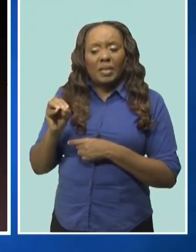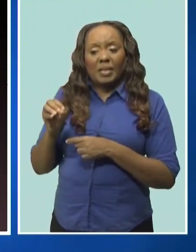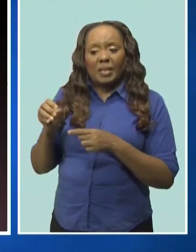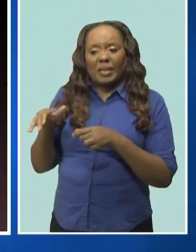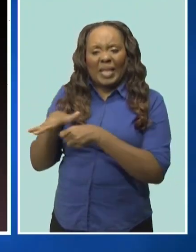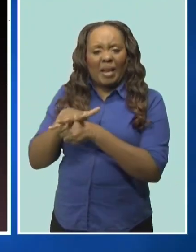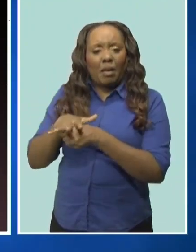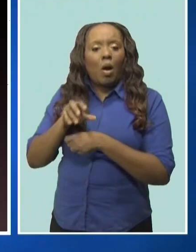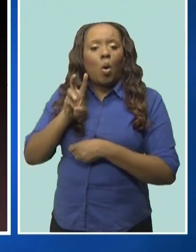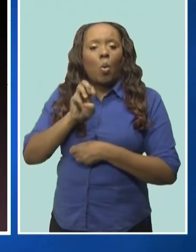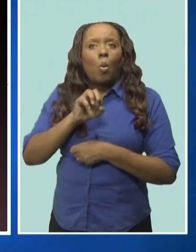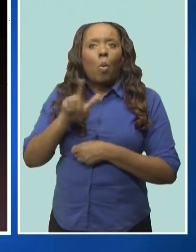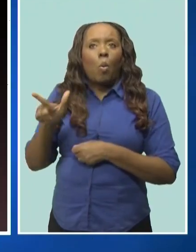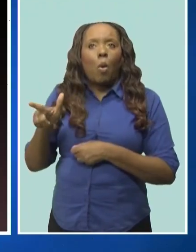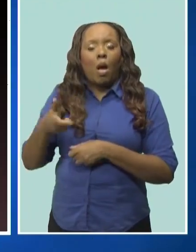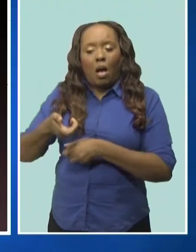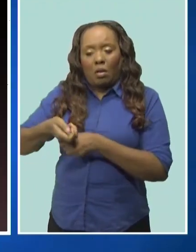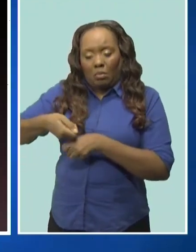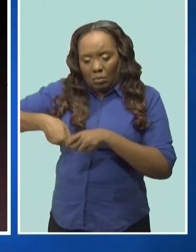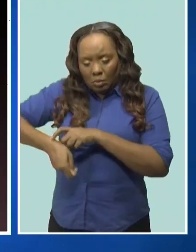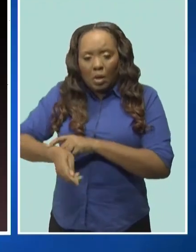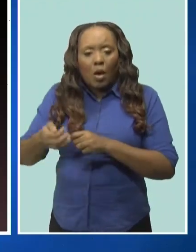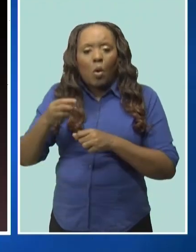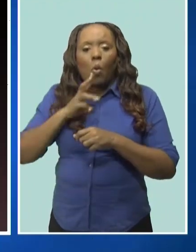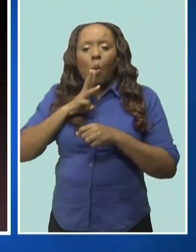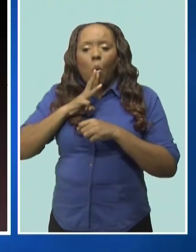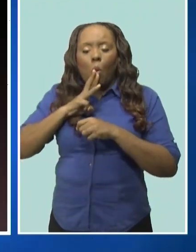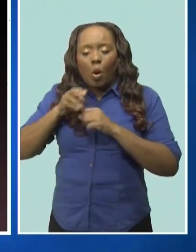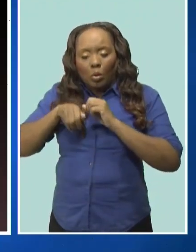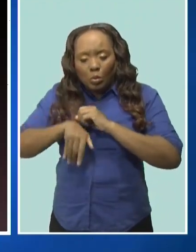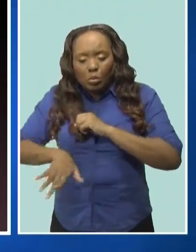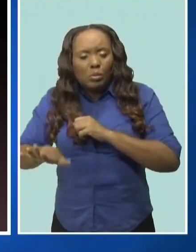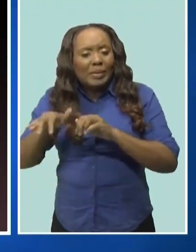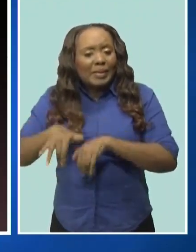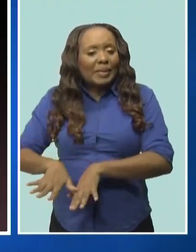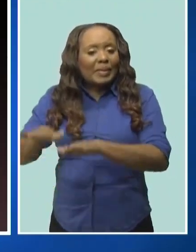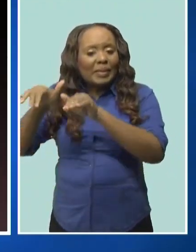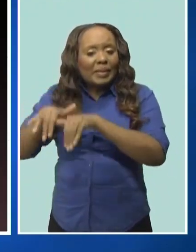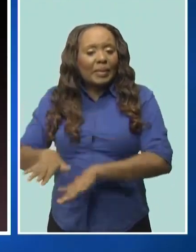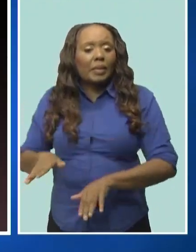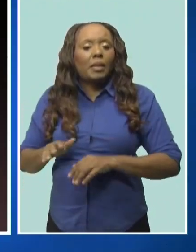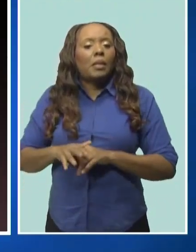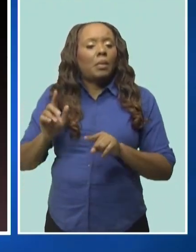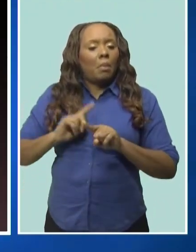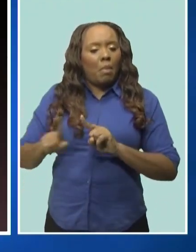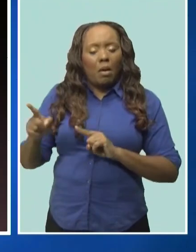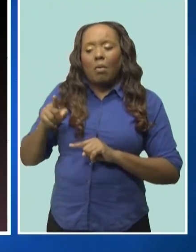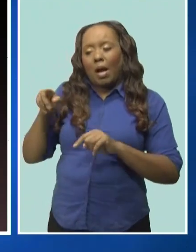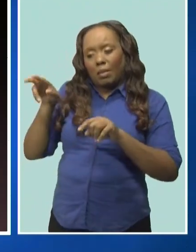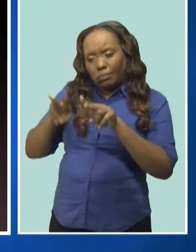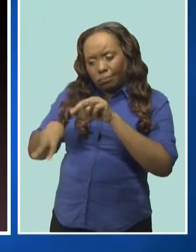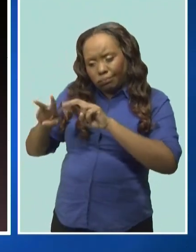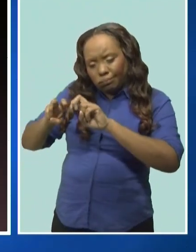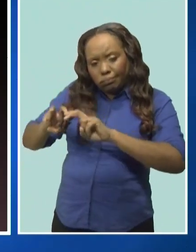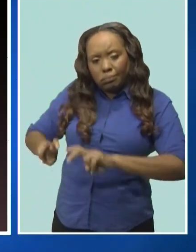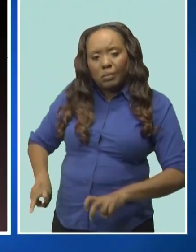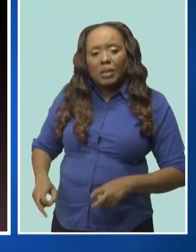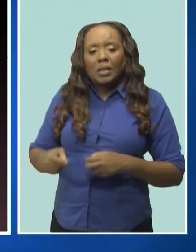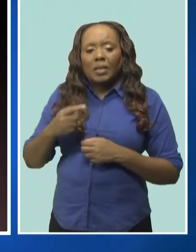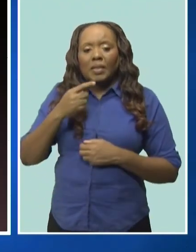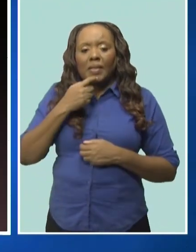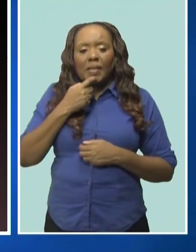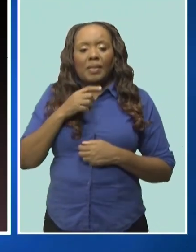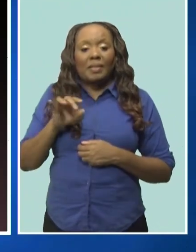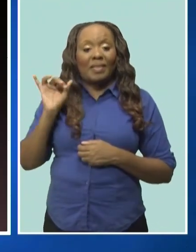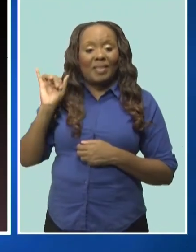the Barbados Water Authority dispatched its Industrial Waste Inspector, Veril Ann Scott, to investigate that report. She said the liquid